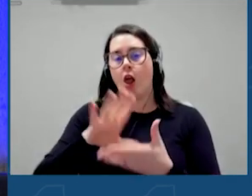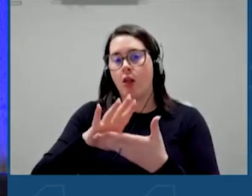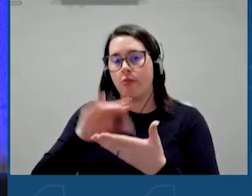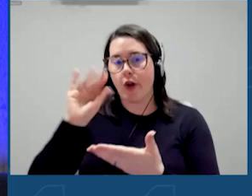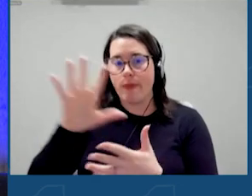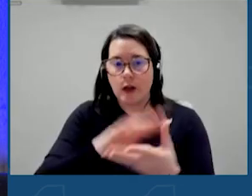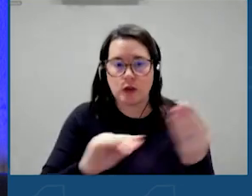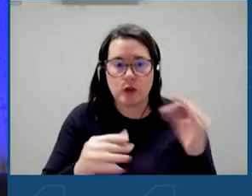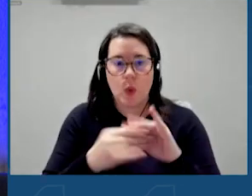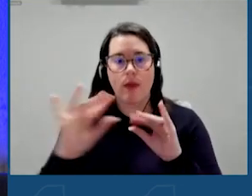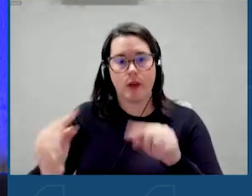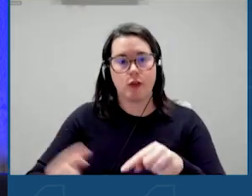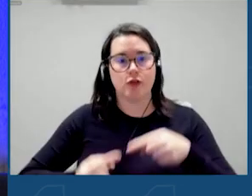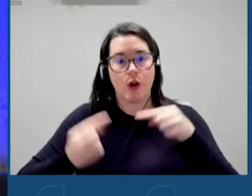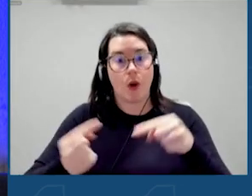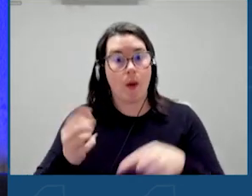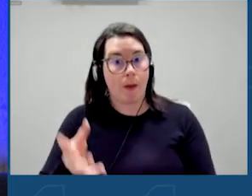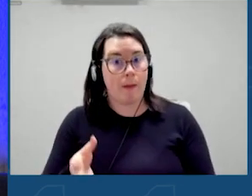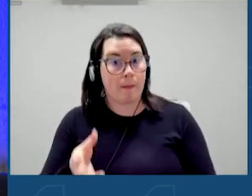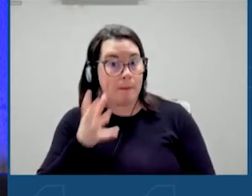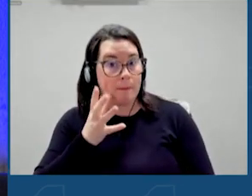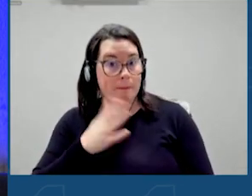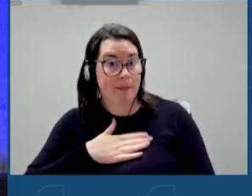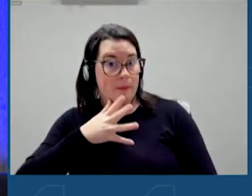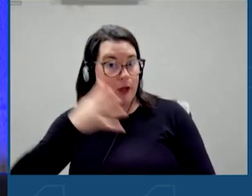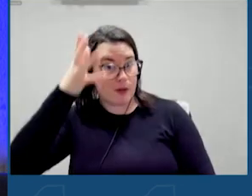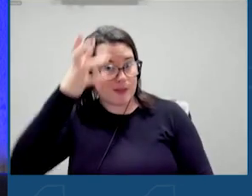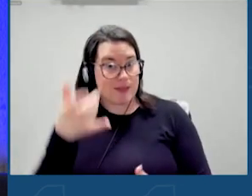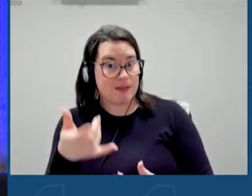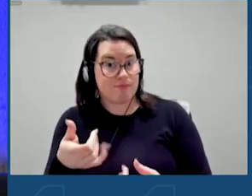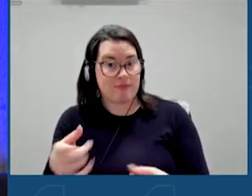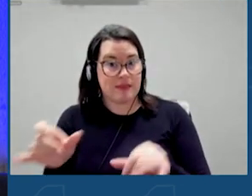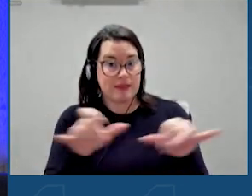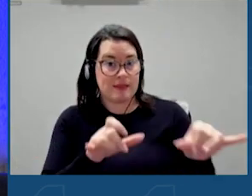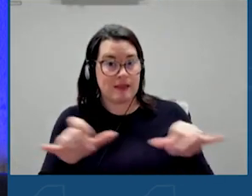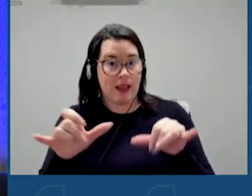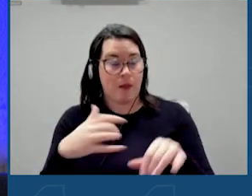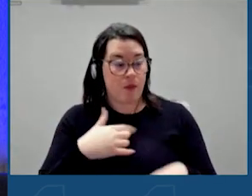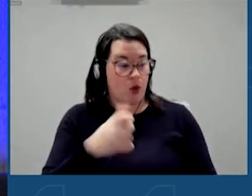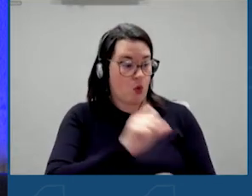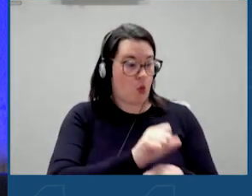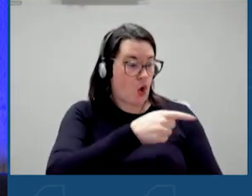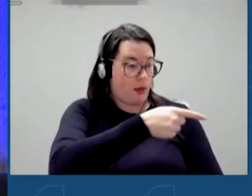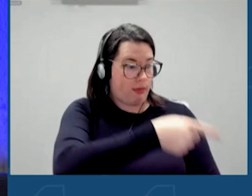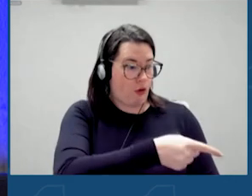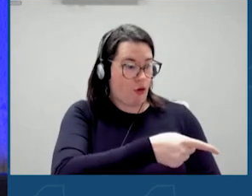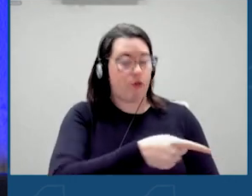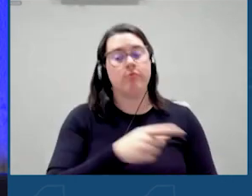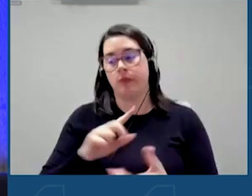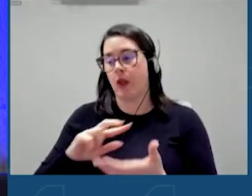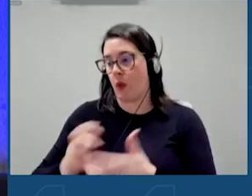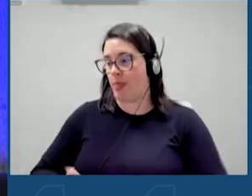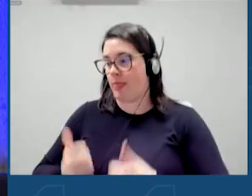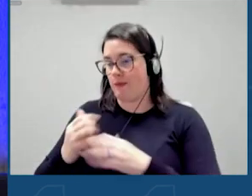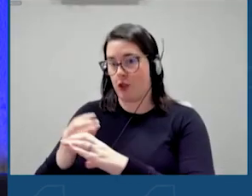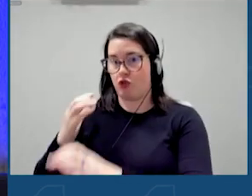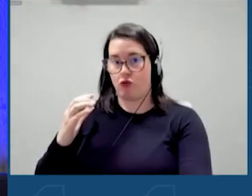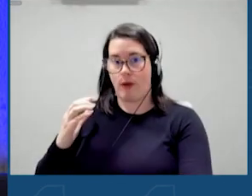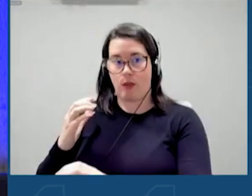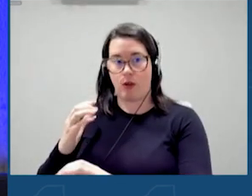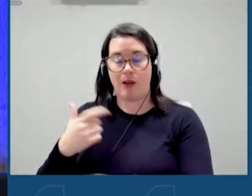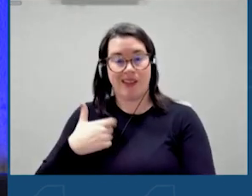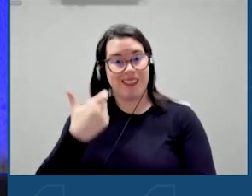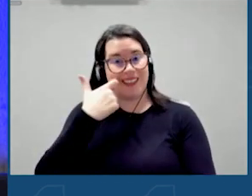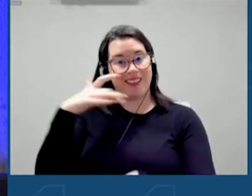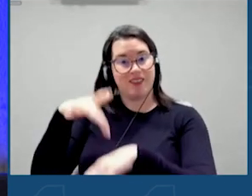path. They started living in a trailer park. You know, you work in the steel plant, you go to the trailer park. I literally visited that trailer park 2 weeks ago